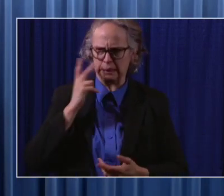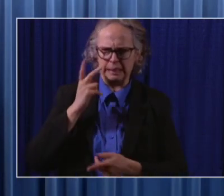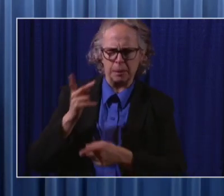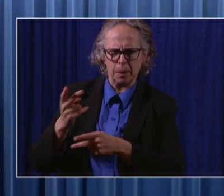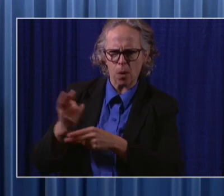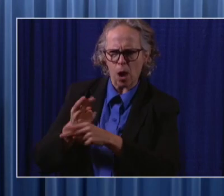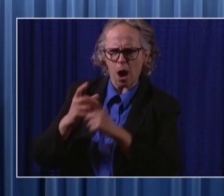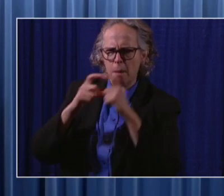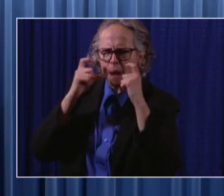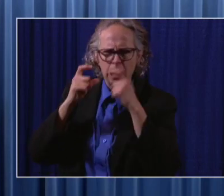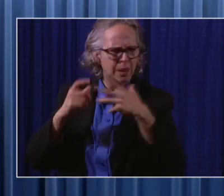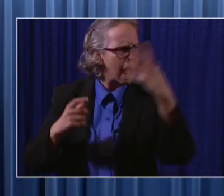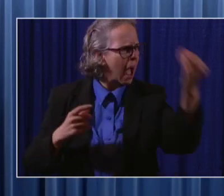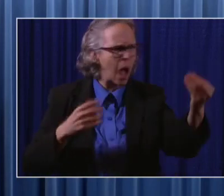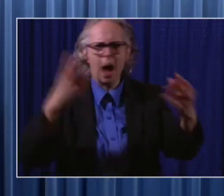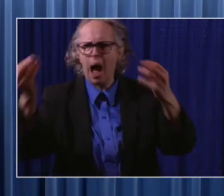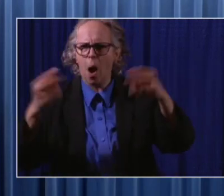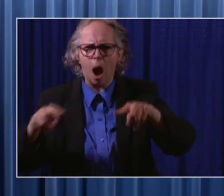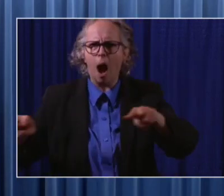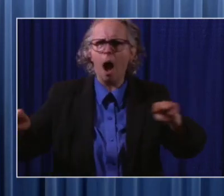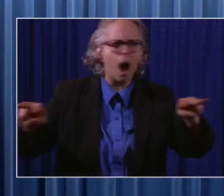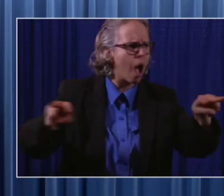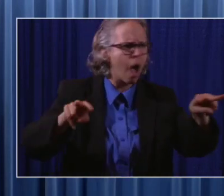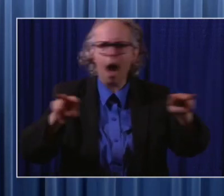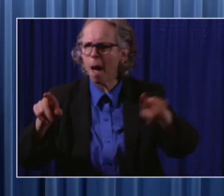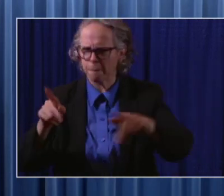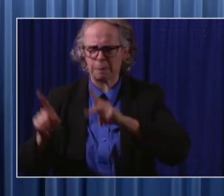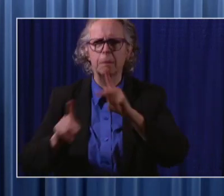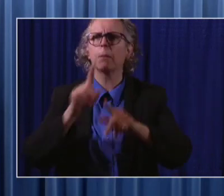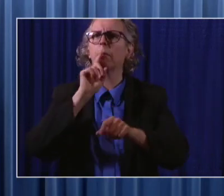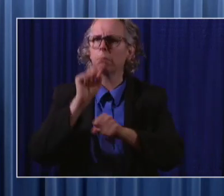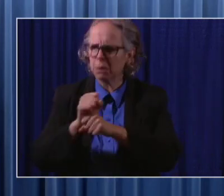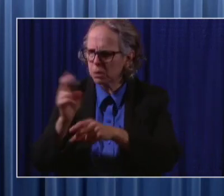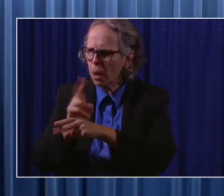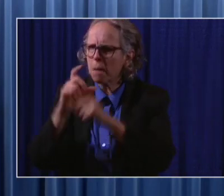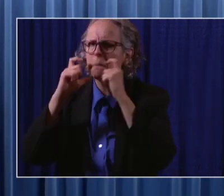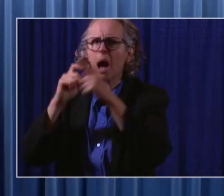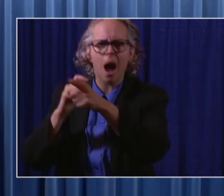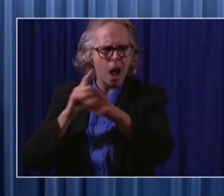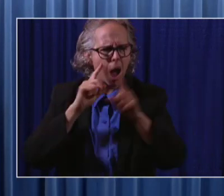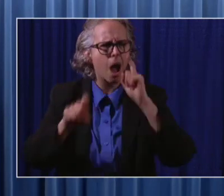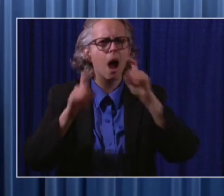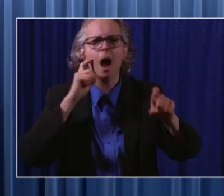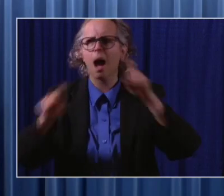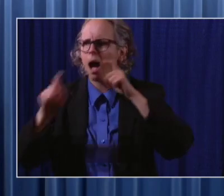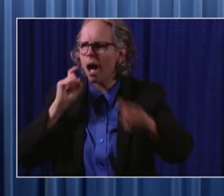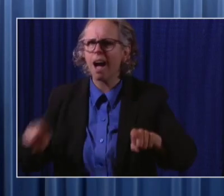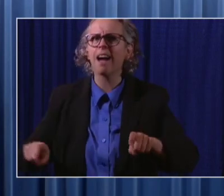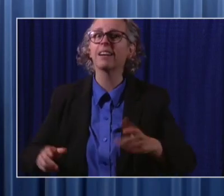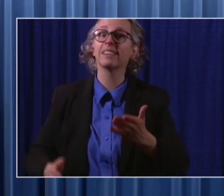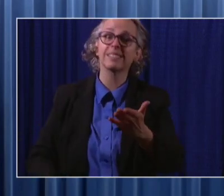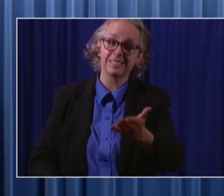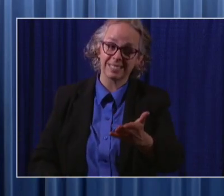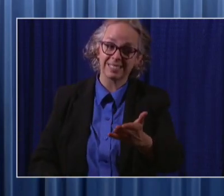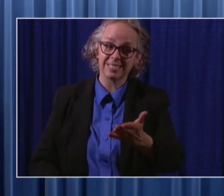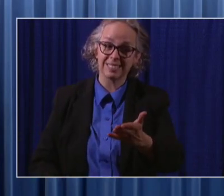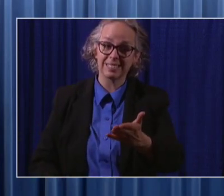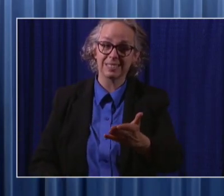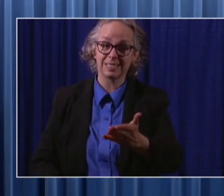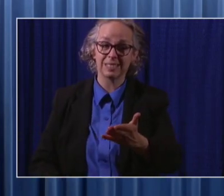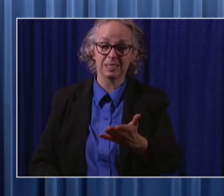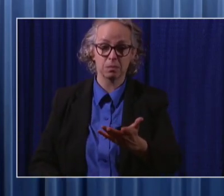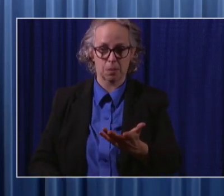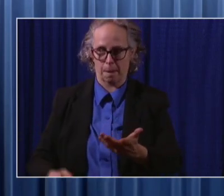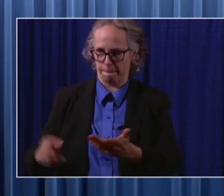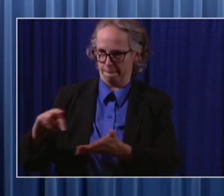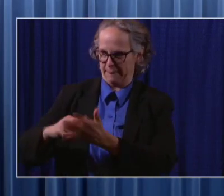others, that compliance rate has gone up significantly. And that is no accident that those two things are occurring together.